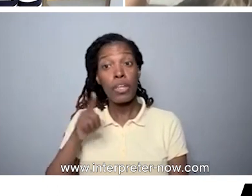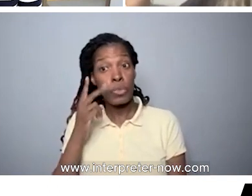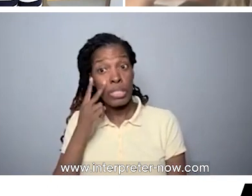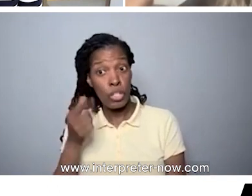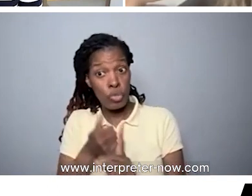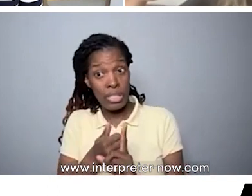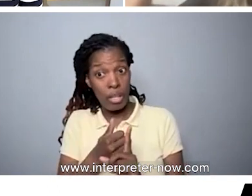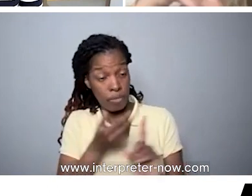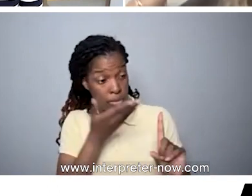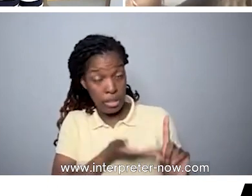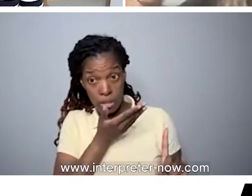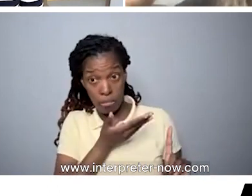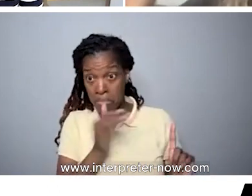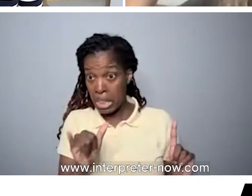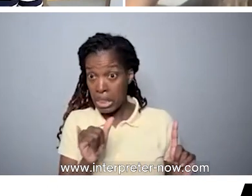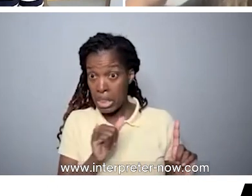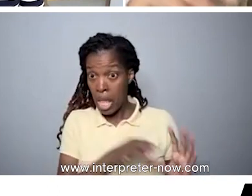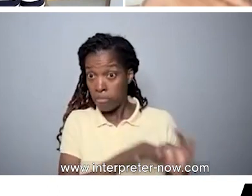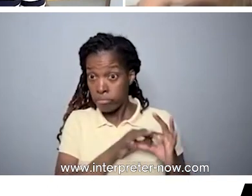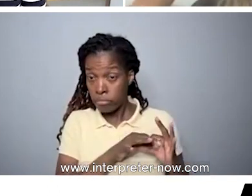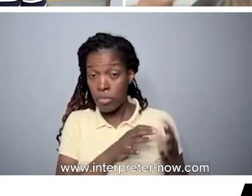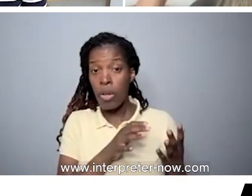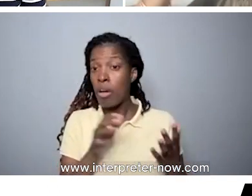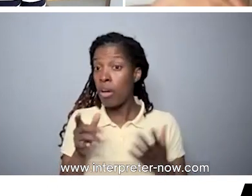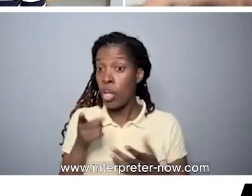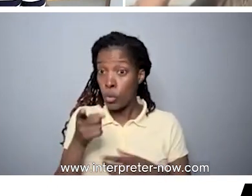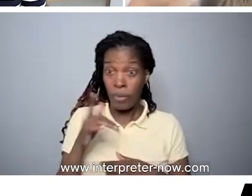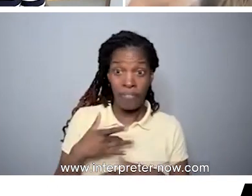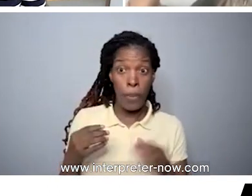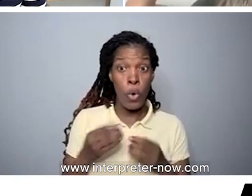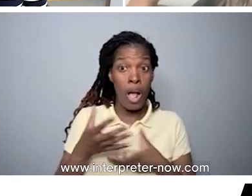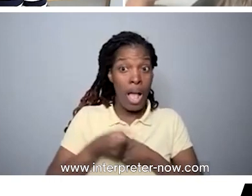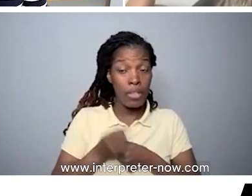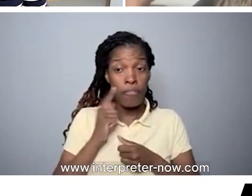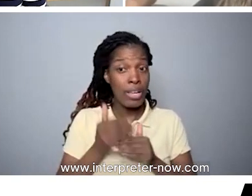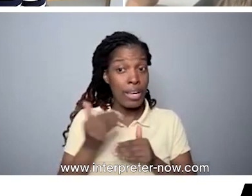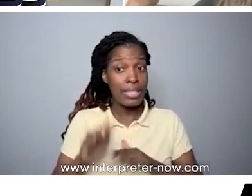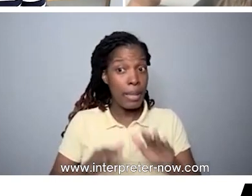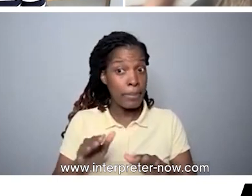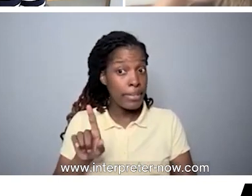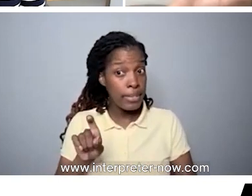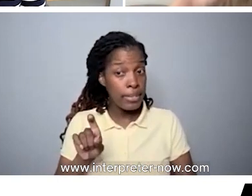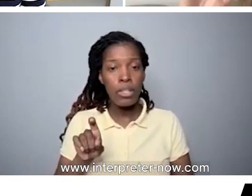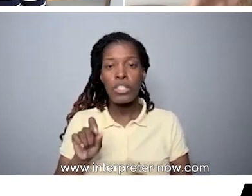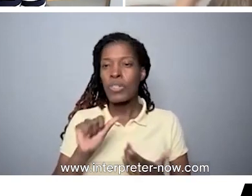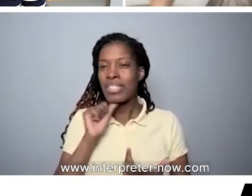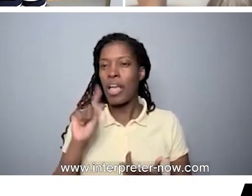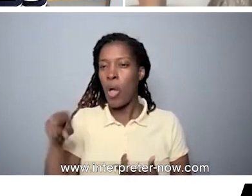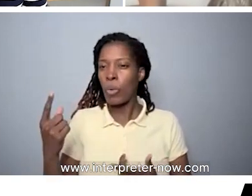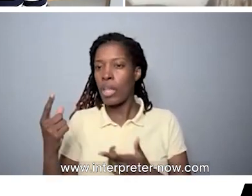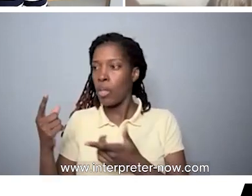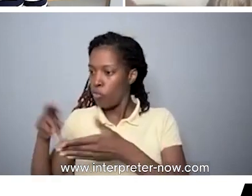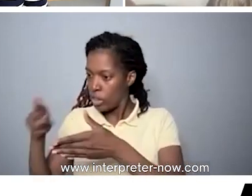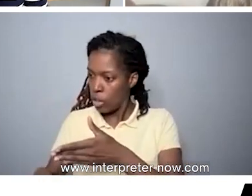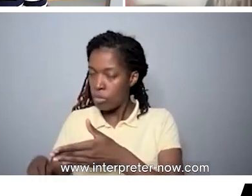did you see yourself reflected here, right? Did this resonate with you? But two, do you now feel more confident in the next steps that you're going to take? So again, it's not so much